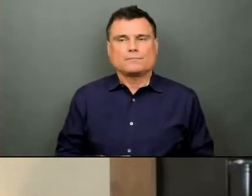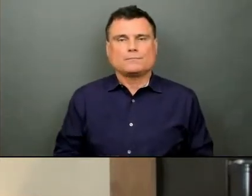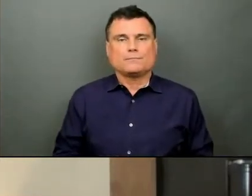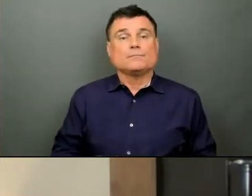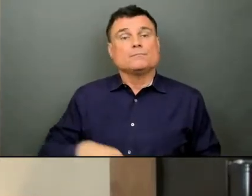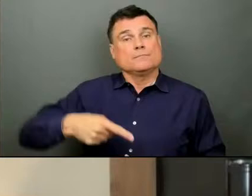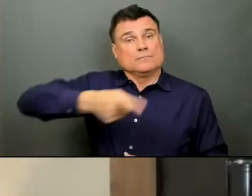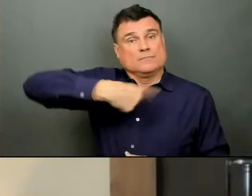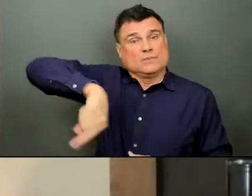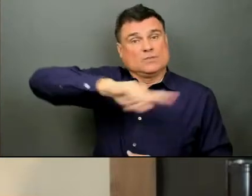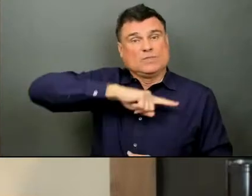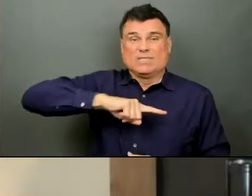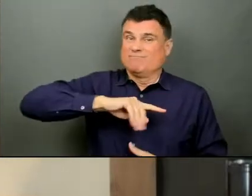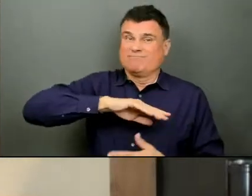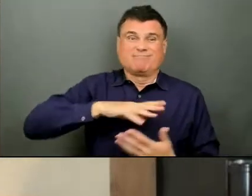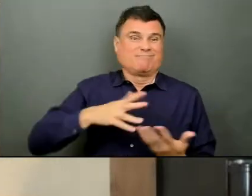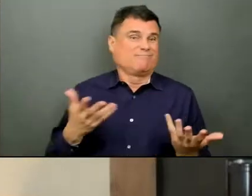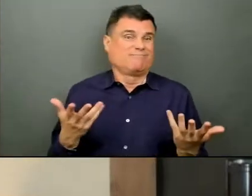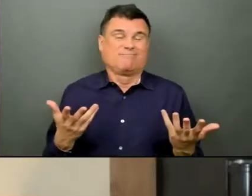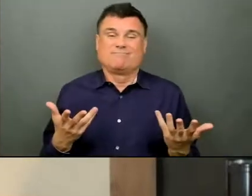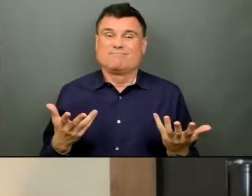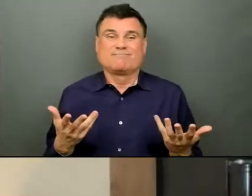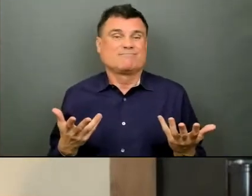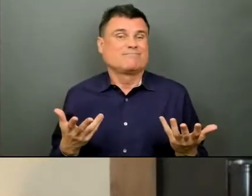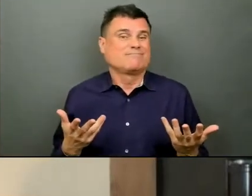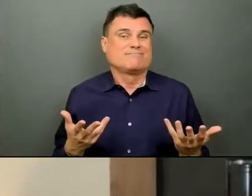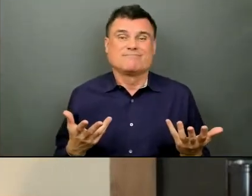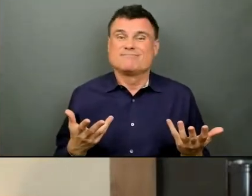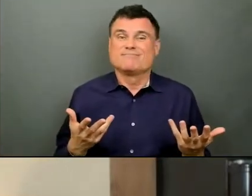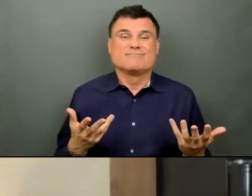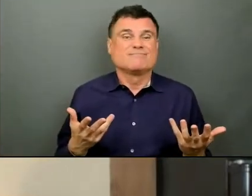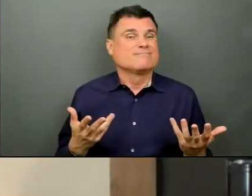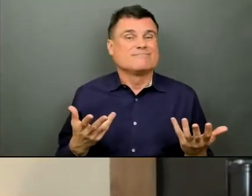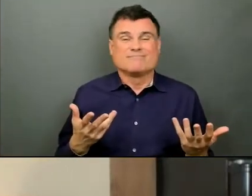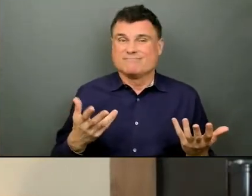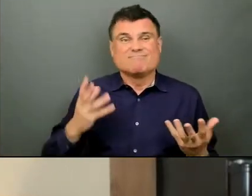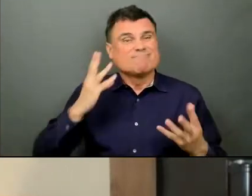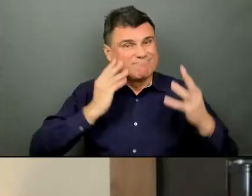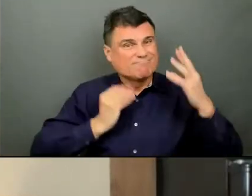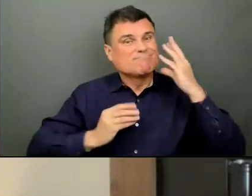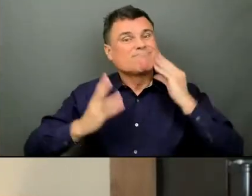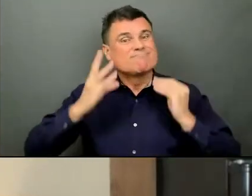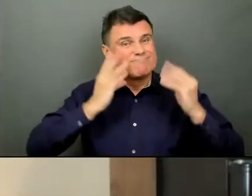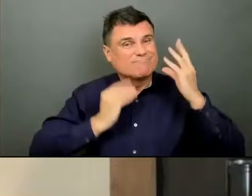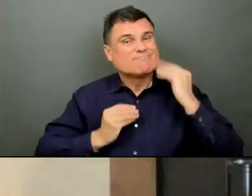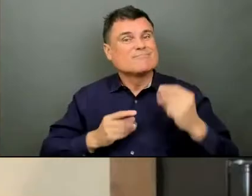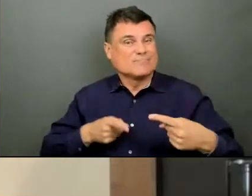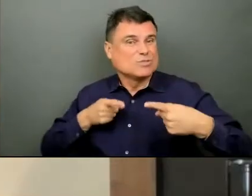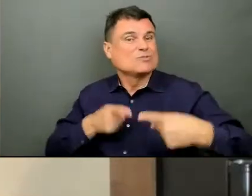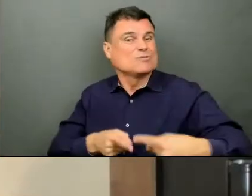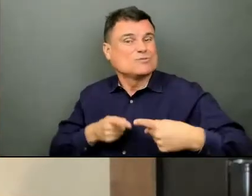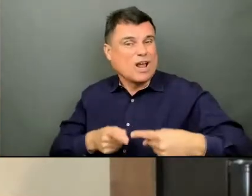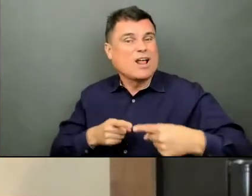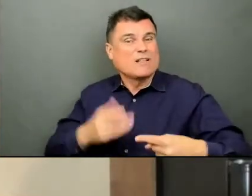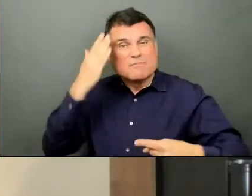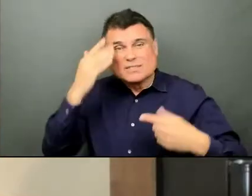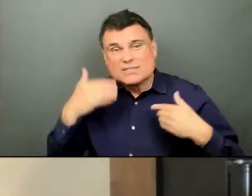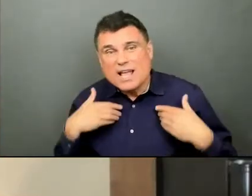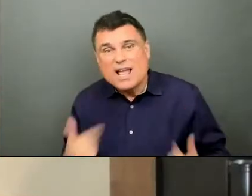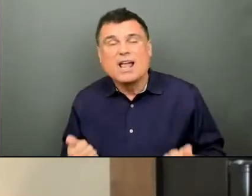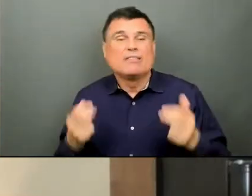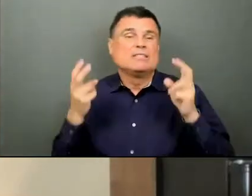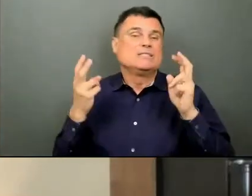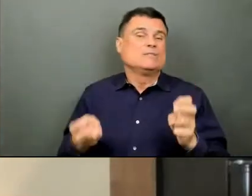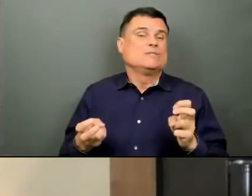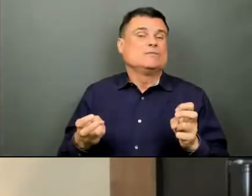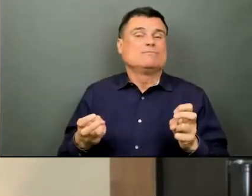youth, who are overcoming some of the same obstacles that I have. So when I heard what Foundry was planning, I jumped at the chance to use my experience for something